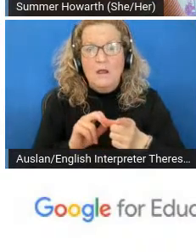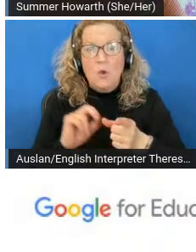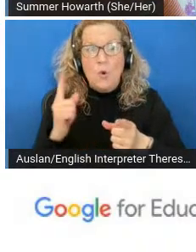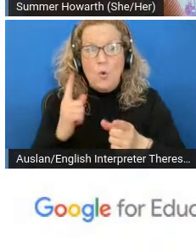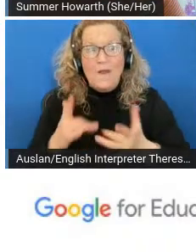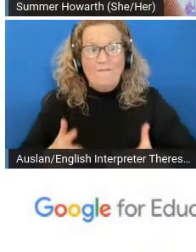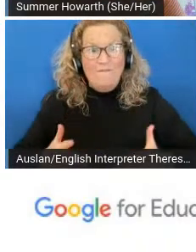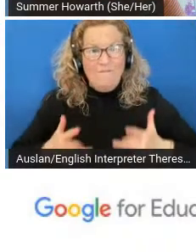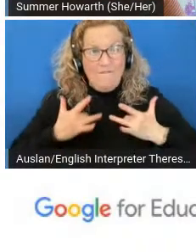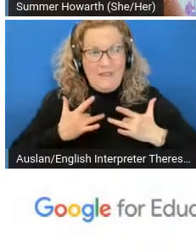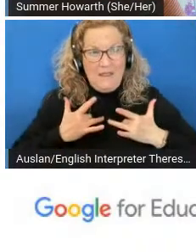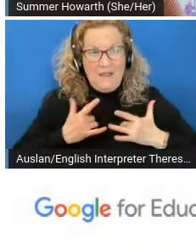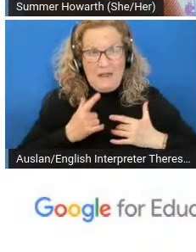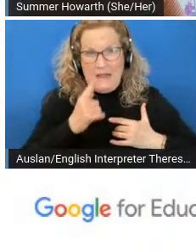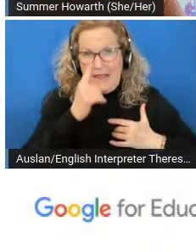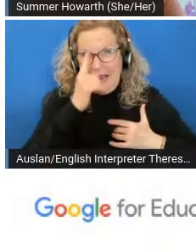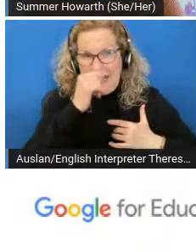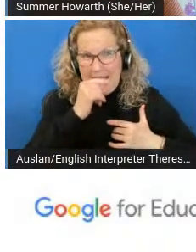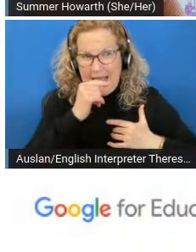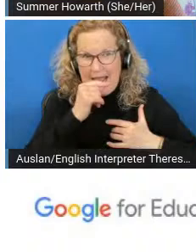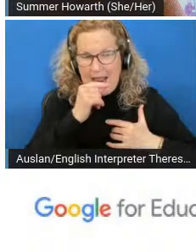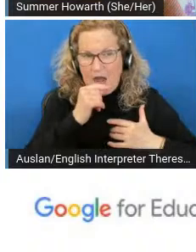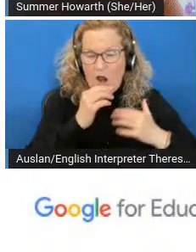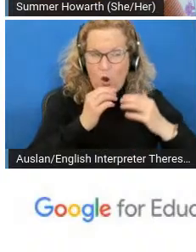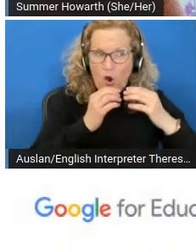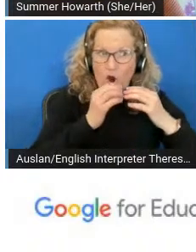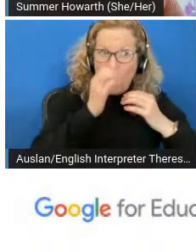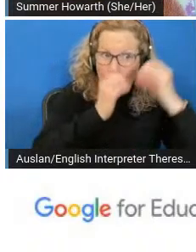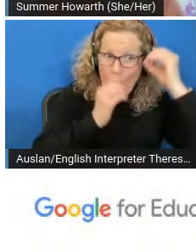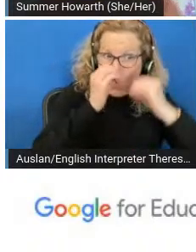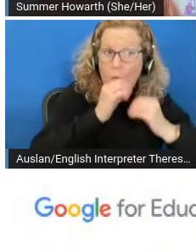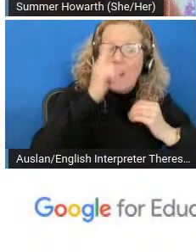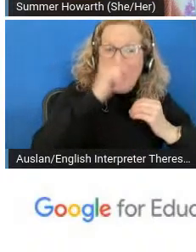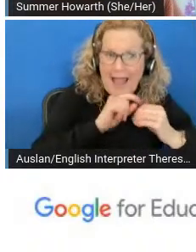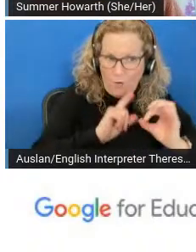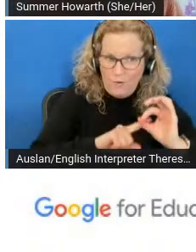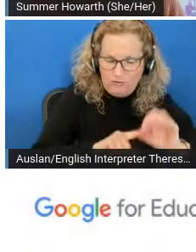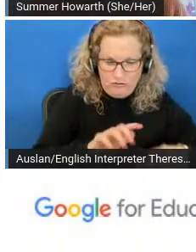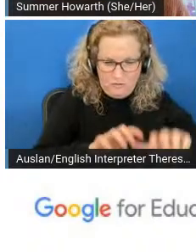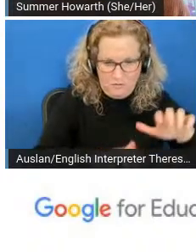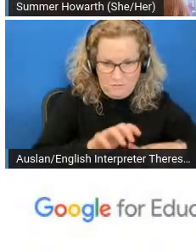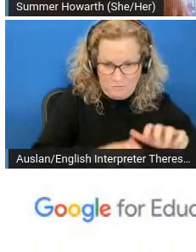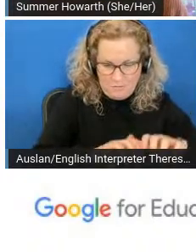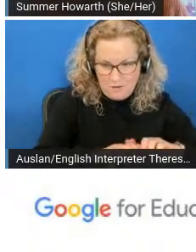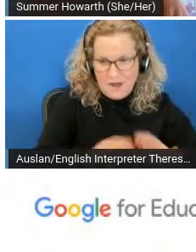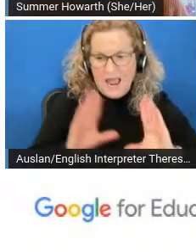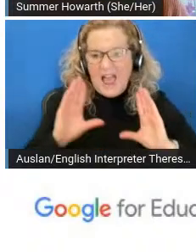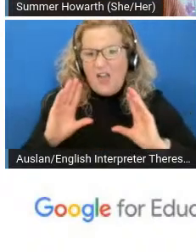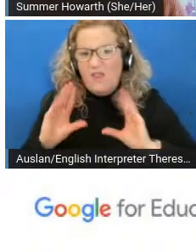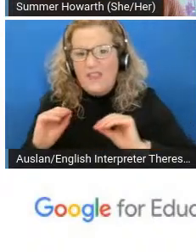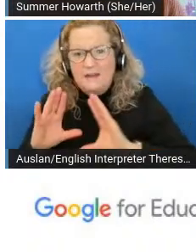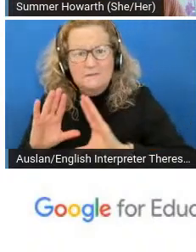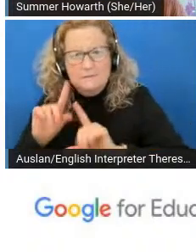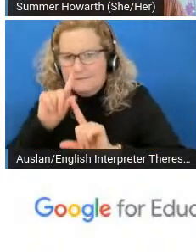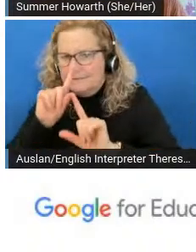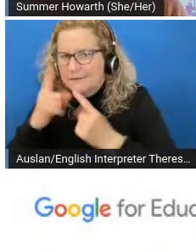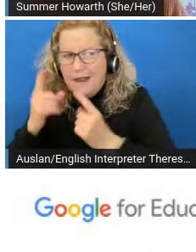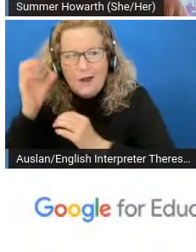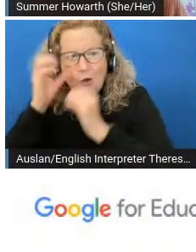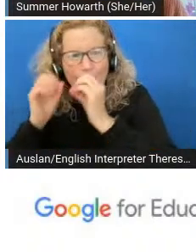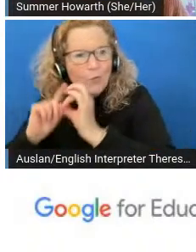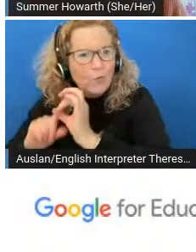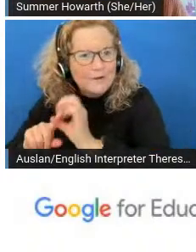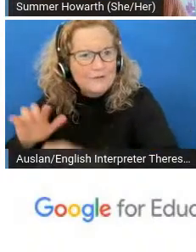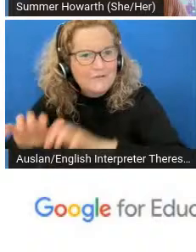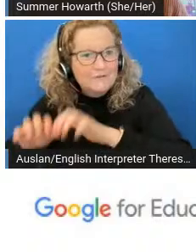can to put a Googleable question that a student might ask, and an ungoogleable question that a student might